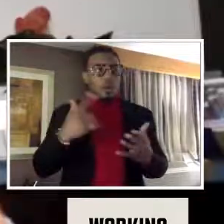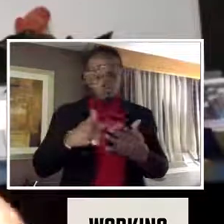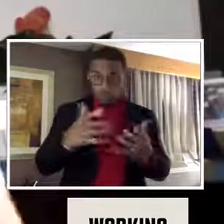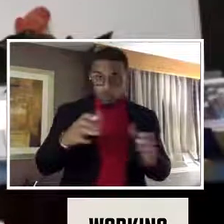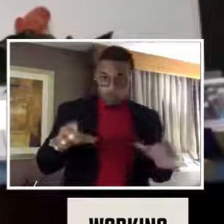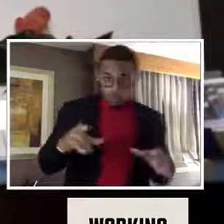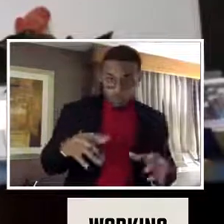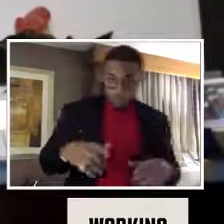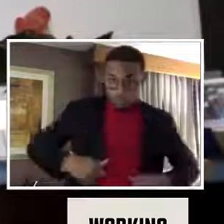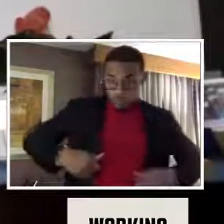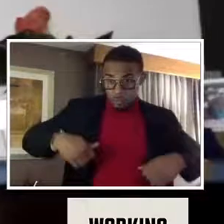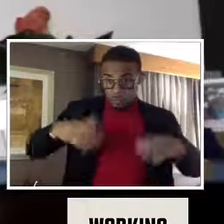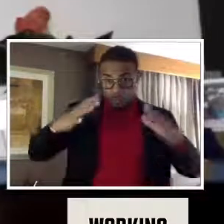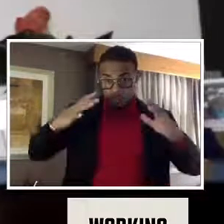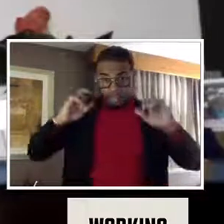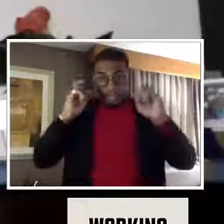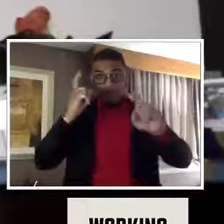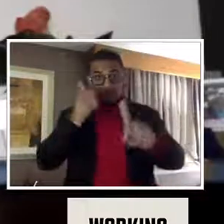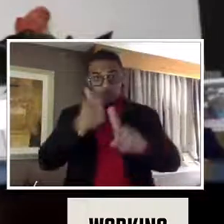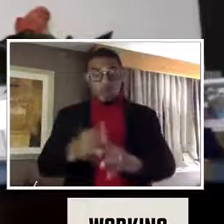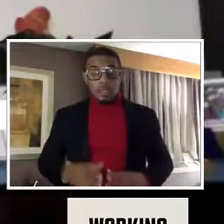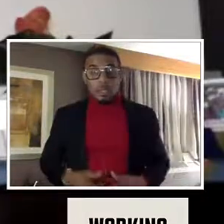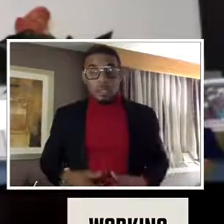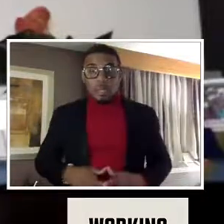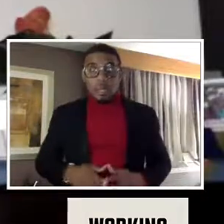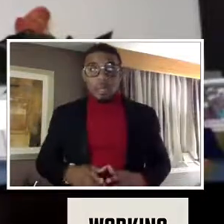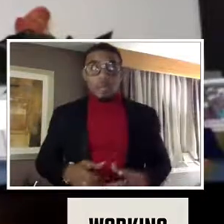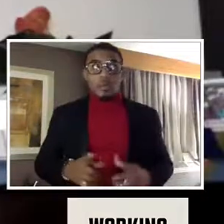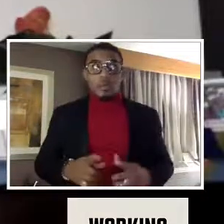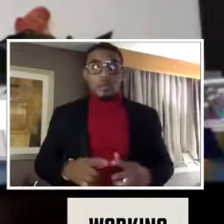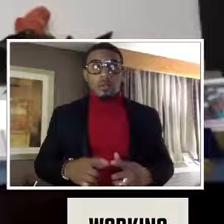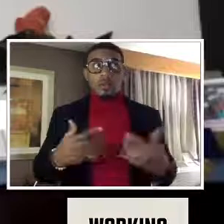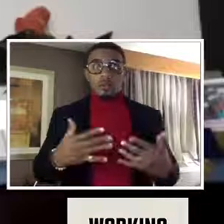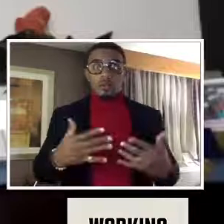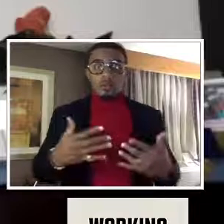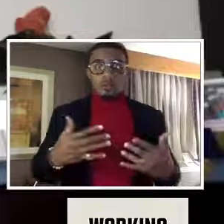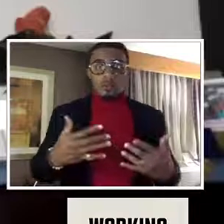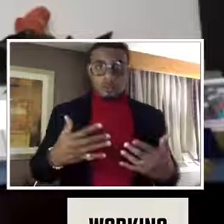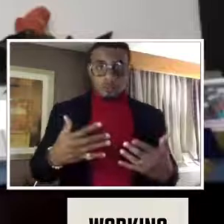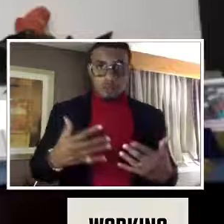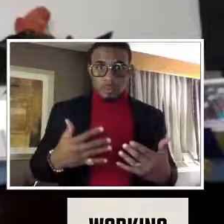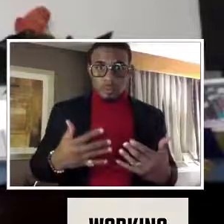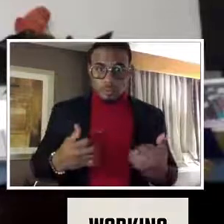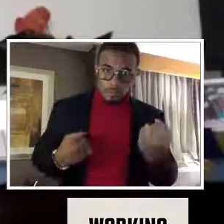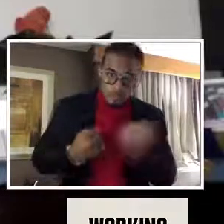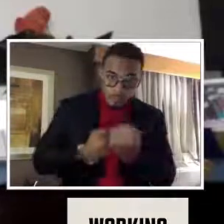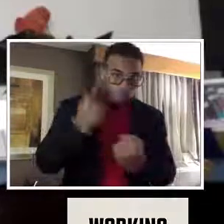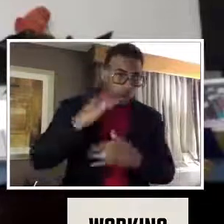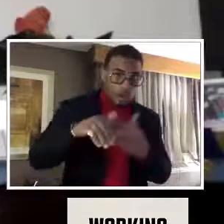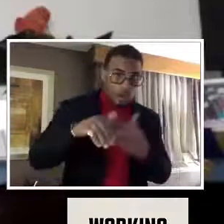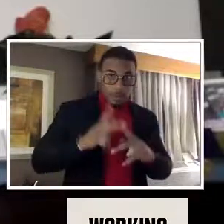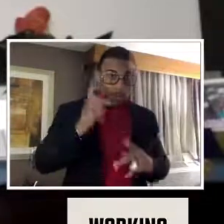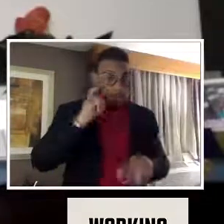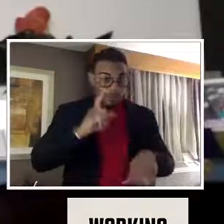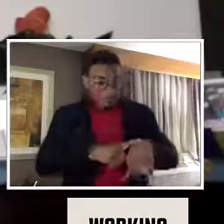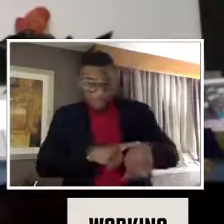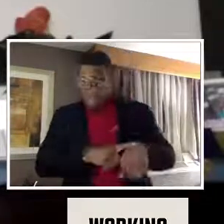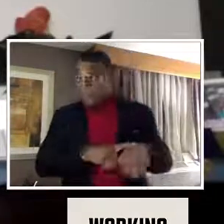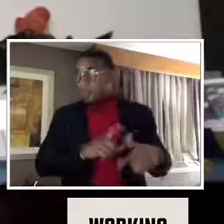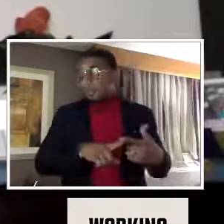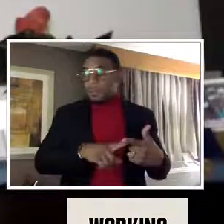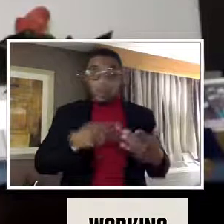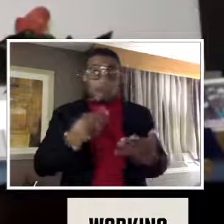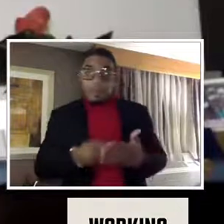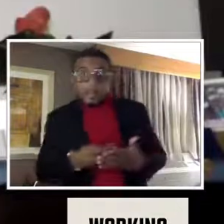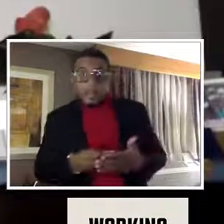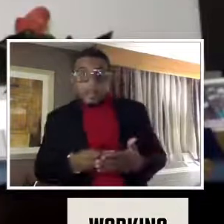you wanted to give of yourself to stand in the gap for all of our people, if that was time, if that was